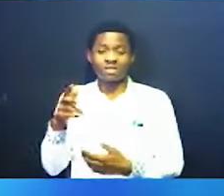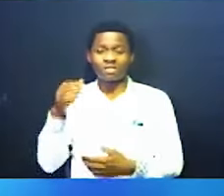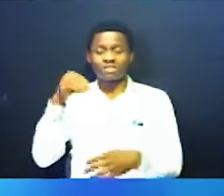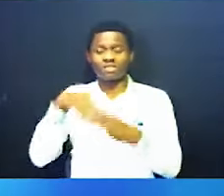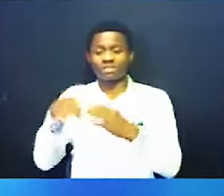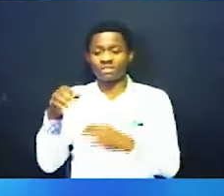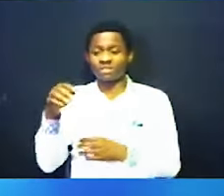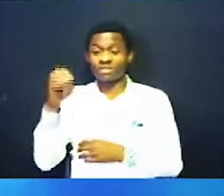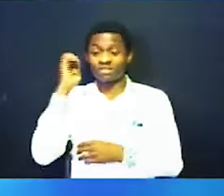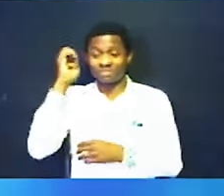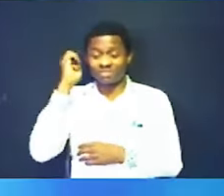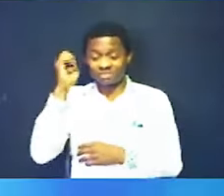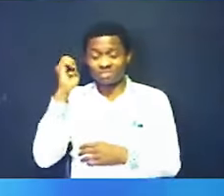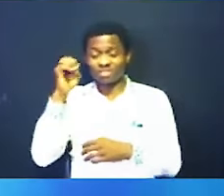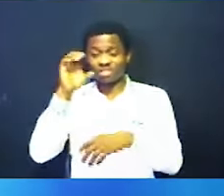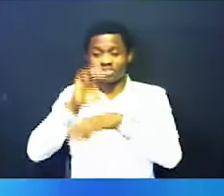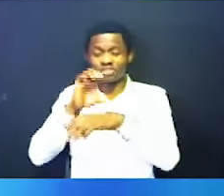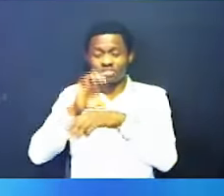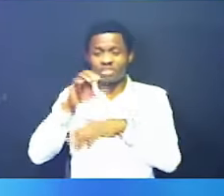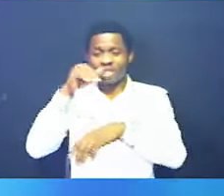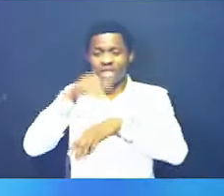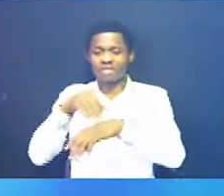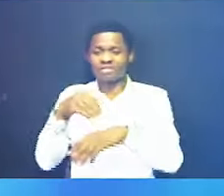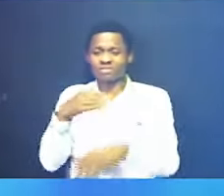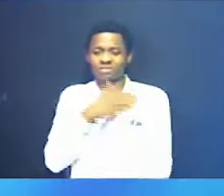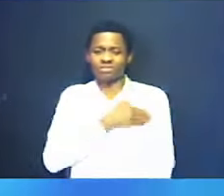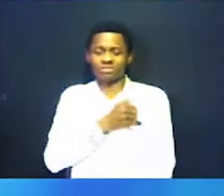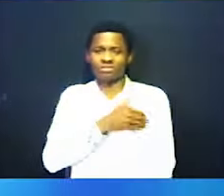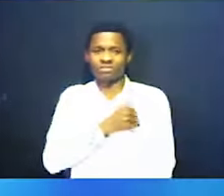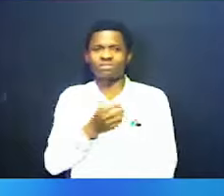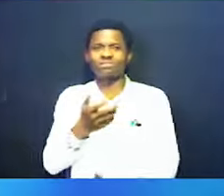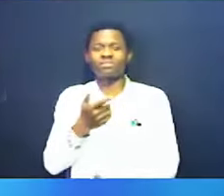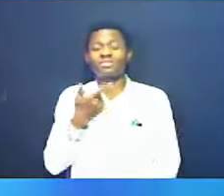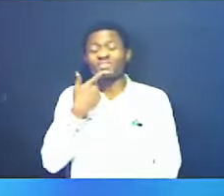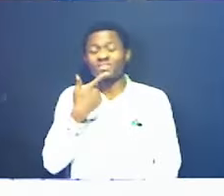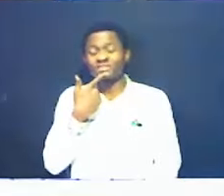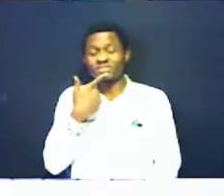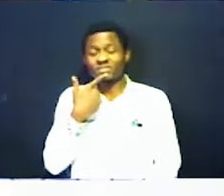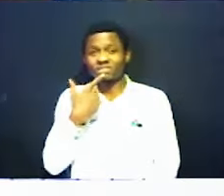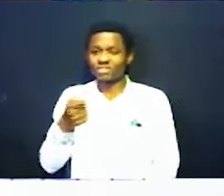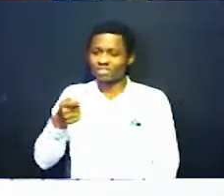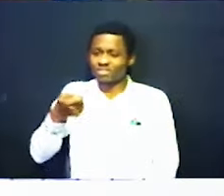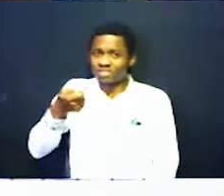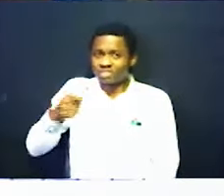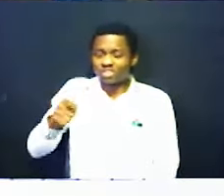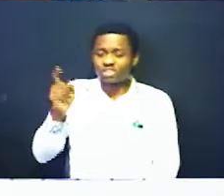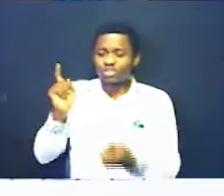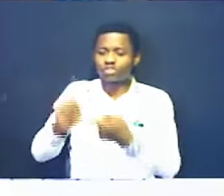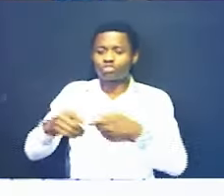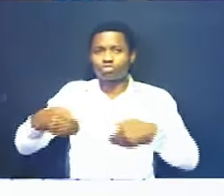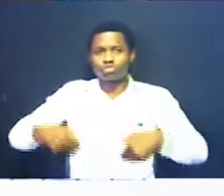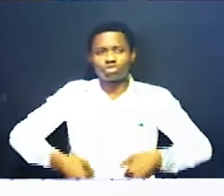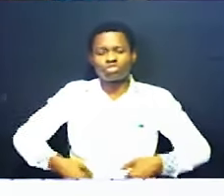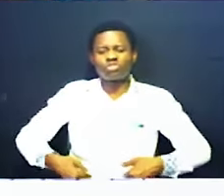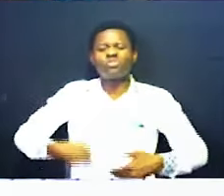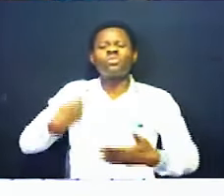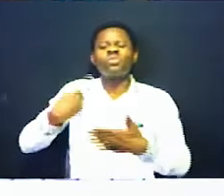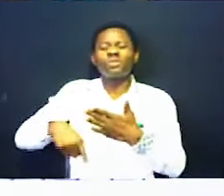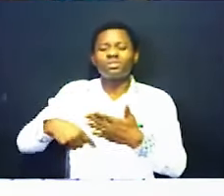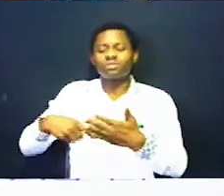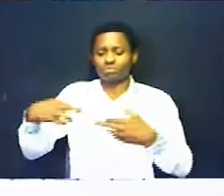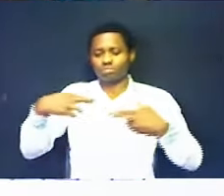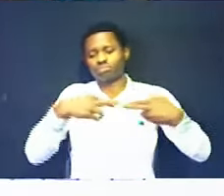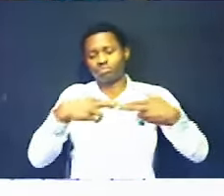Canada. He also said this: the key to the youth is relationship.